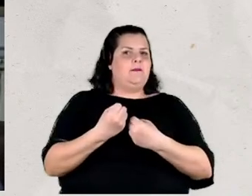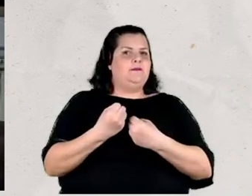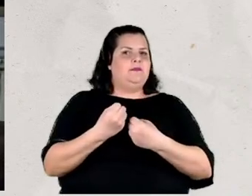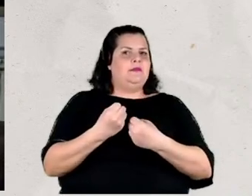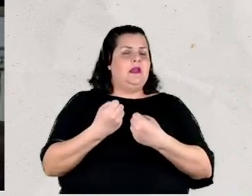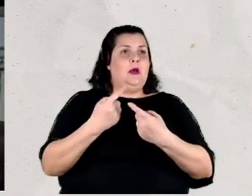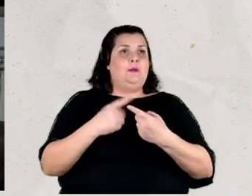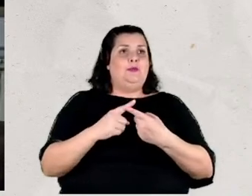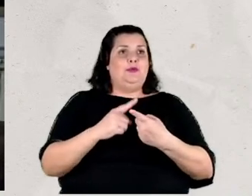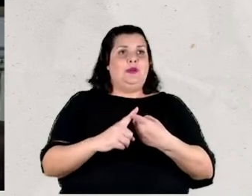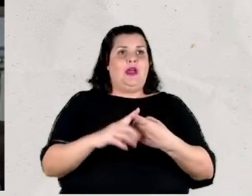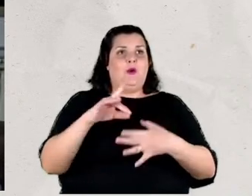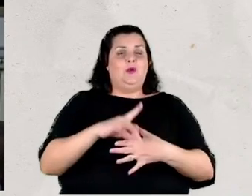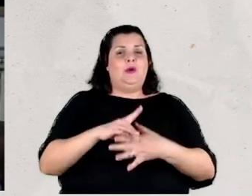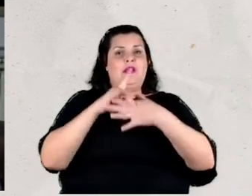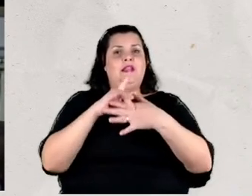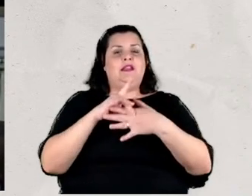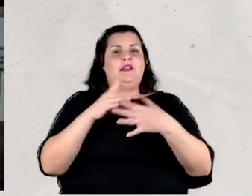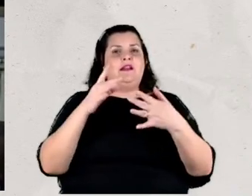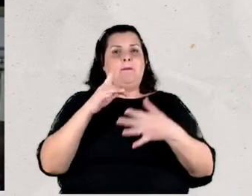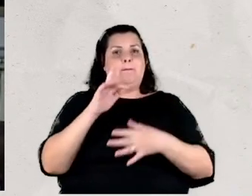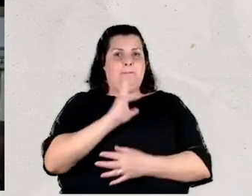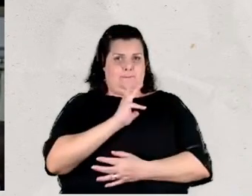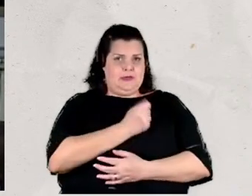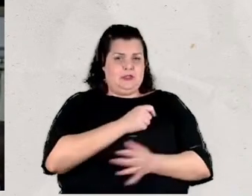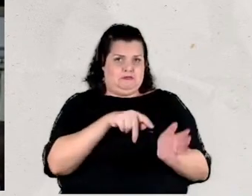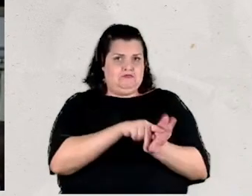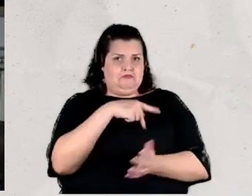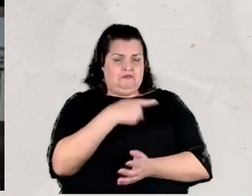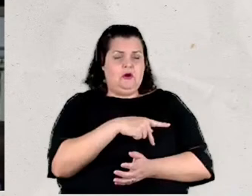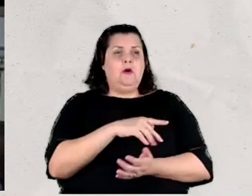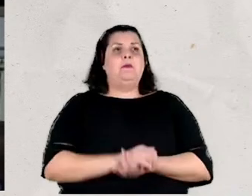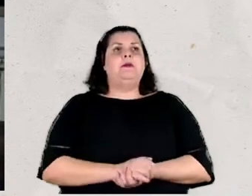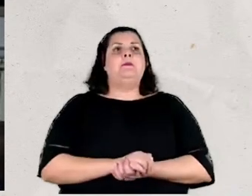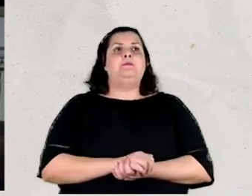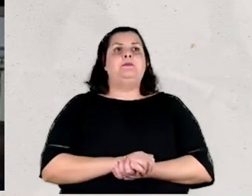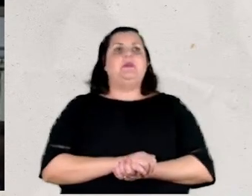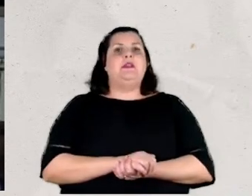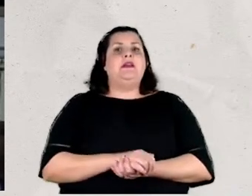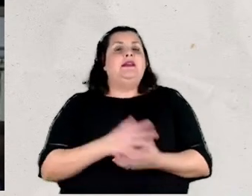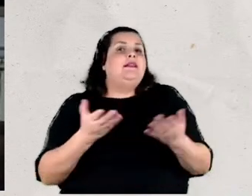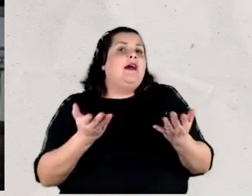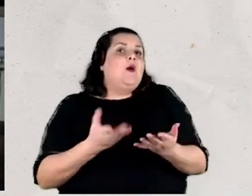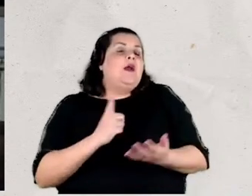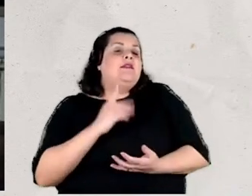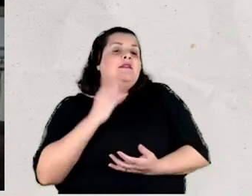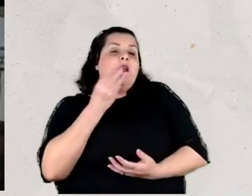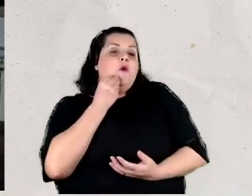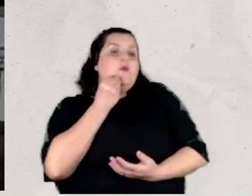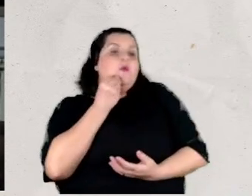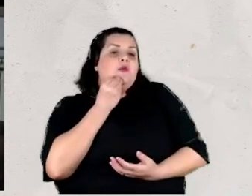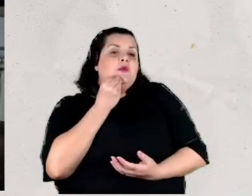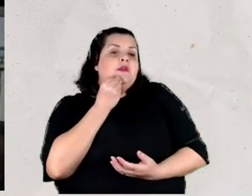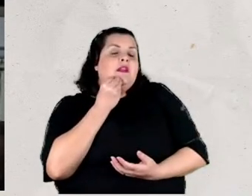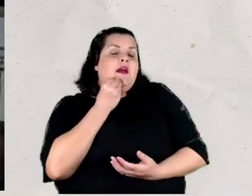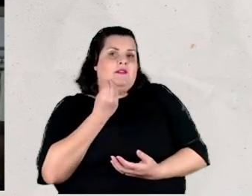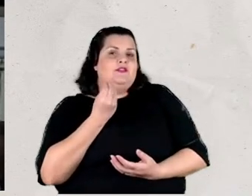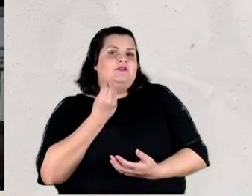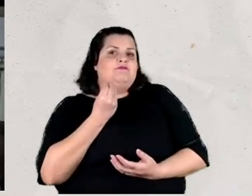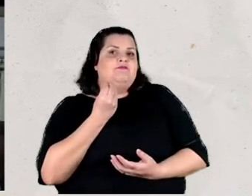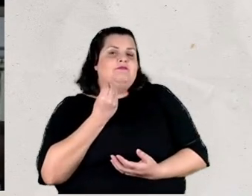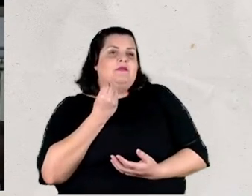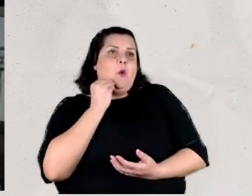than accepting the invitation of the Gulf states to join, to begin the